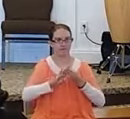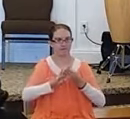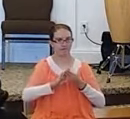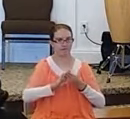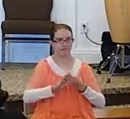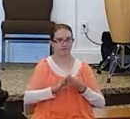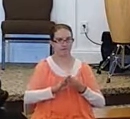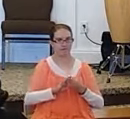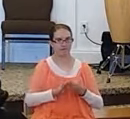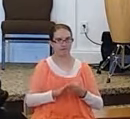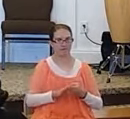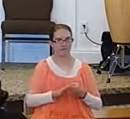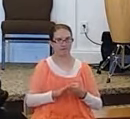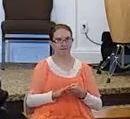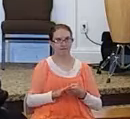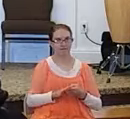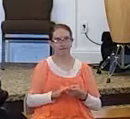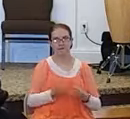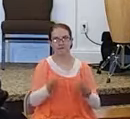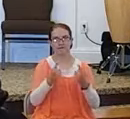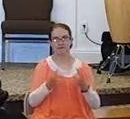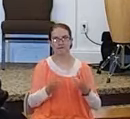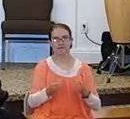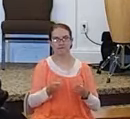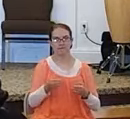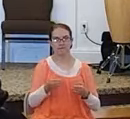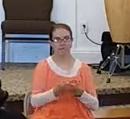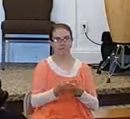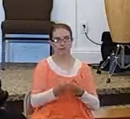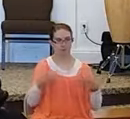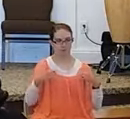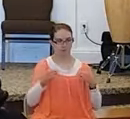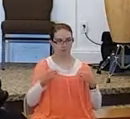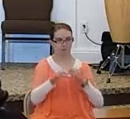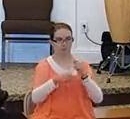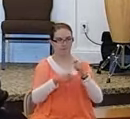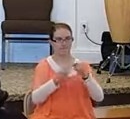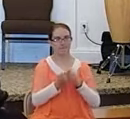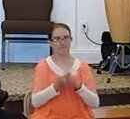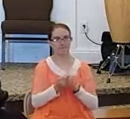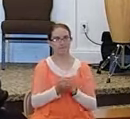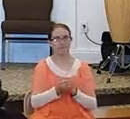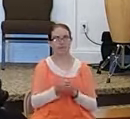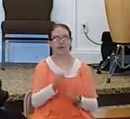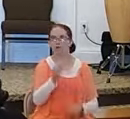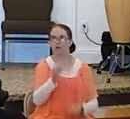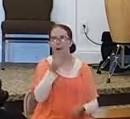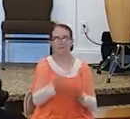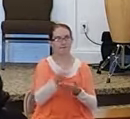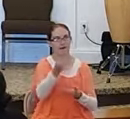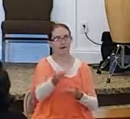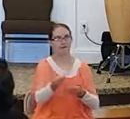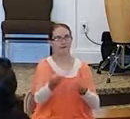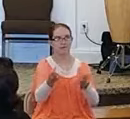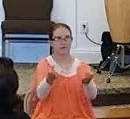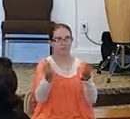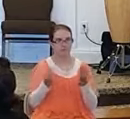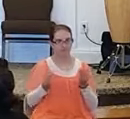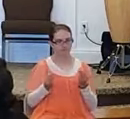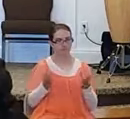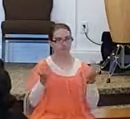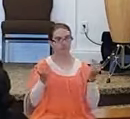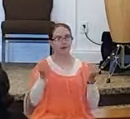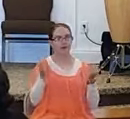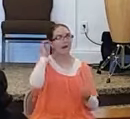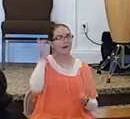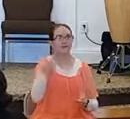little buggy. And when we get down there, maybe I can get some new threads on this body. But you know what? It wasn't money he was about to get. Come on, hear